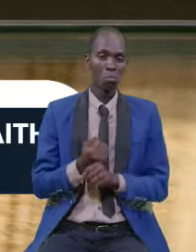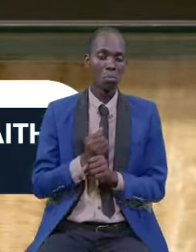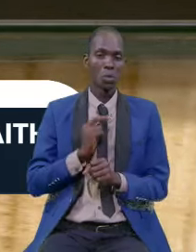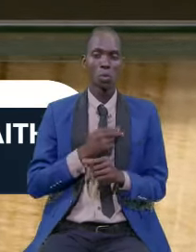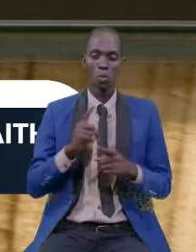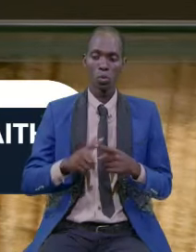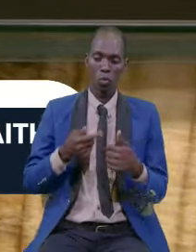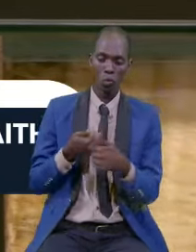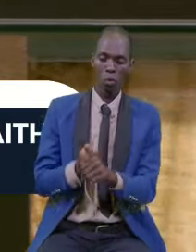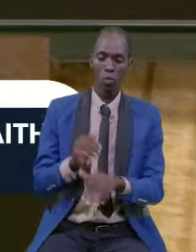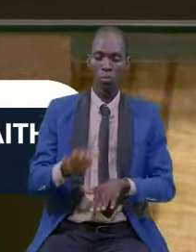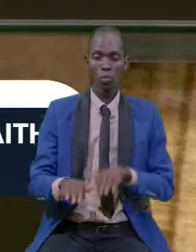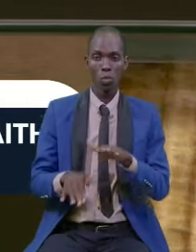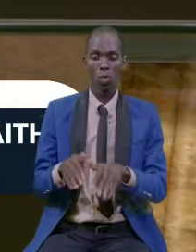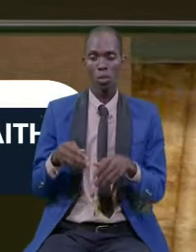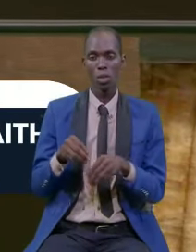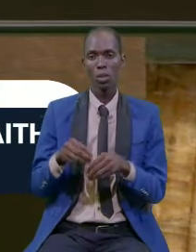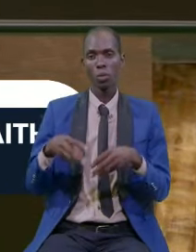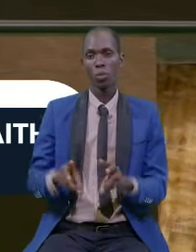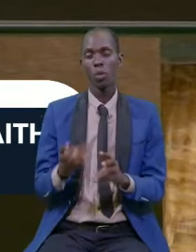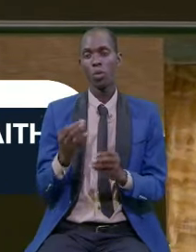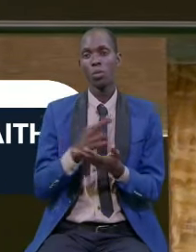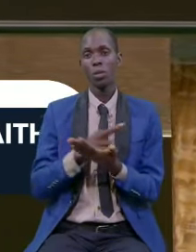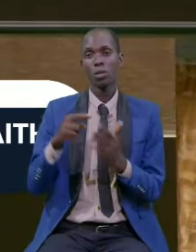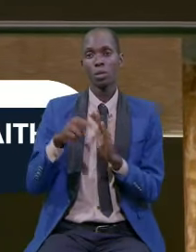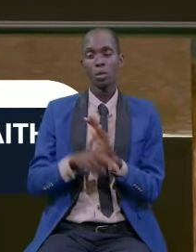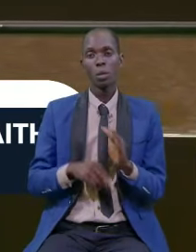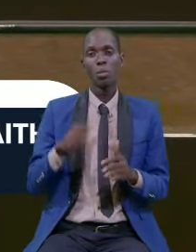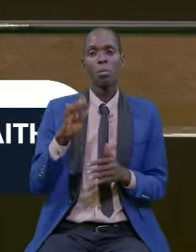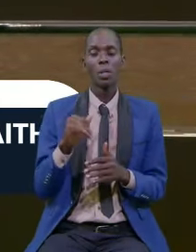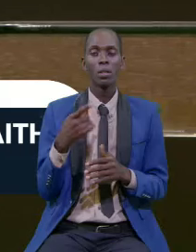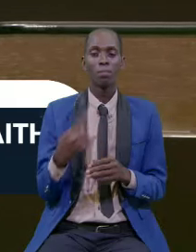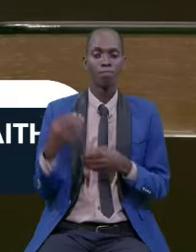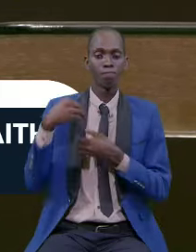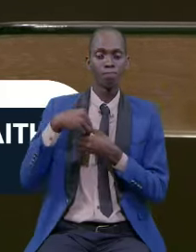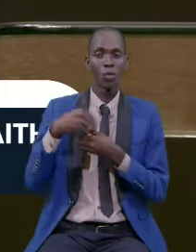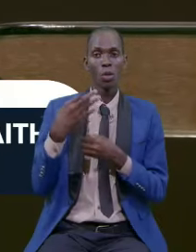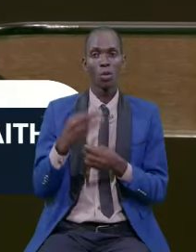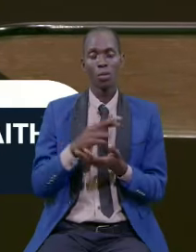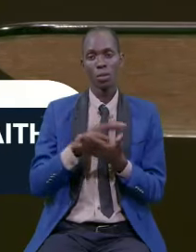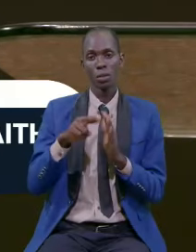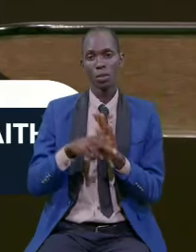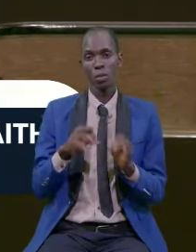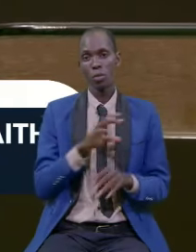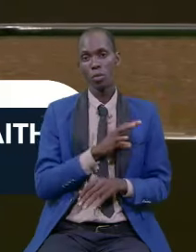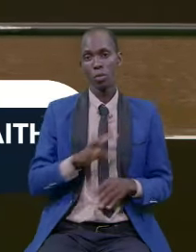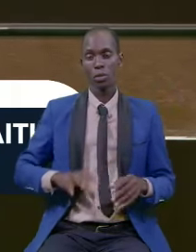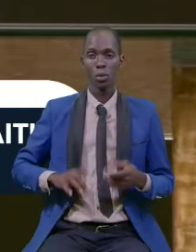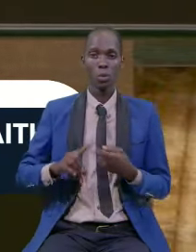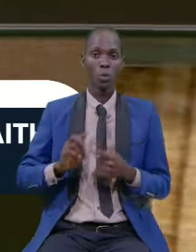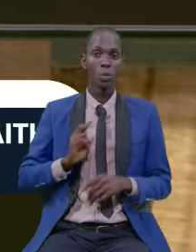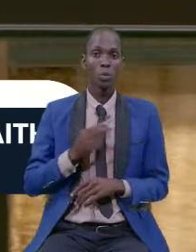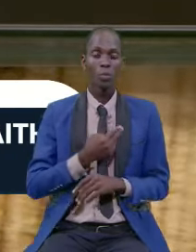of righteousness by the imputation of the righteousness of Christ unto us. On the other hand, there